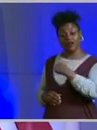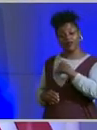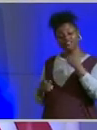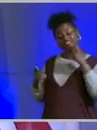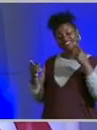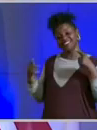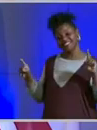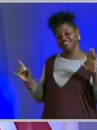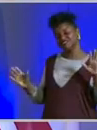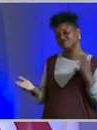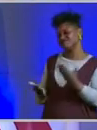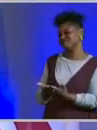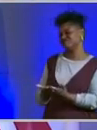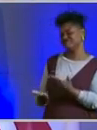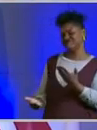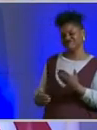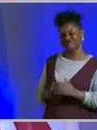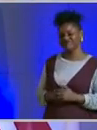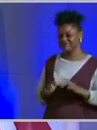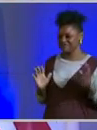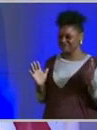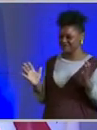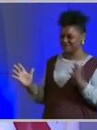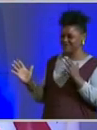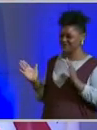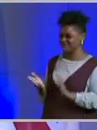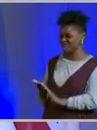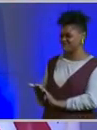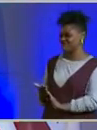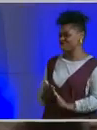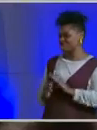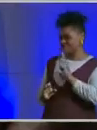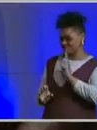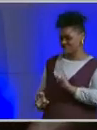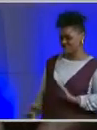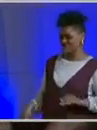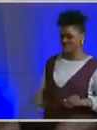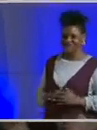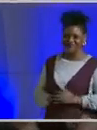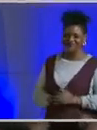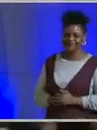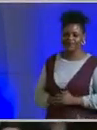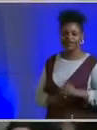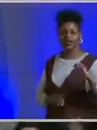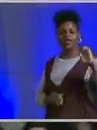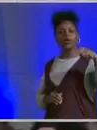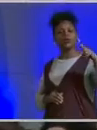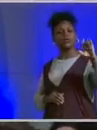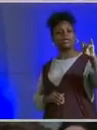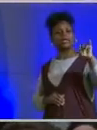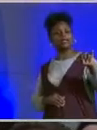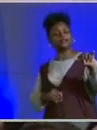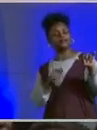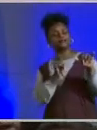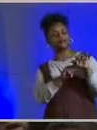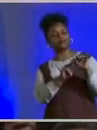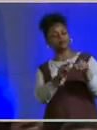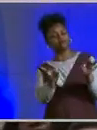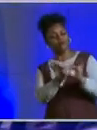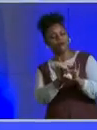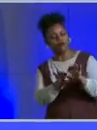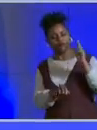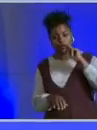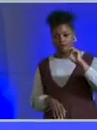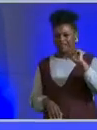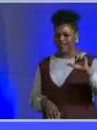DC. Great, thank you. And I hear the theme of equity, which also is a priority for the mayor, and I think you'll